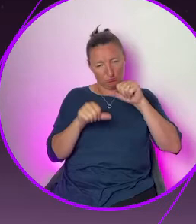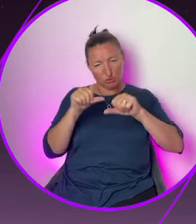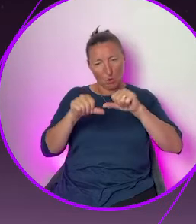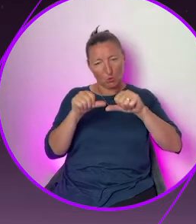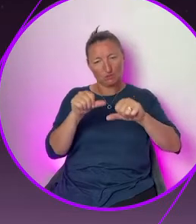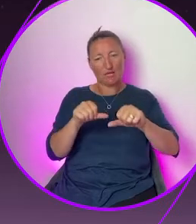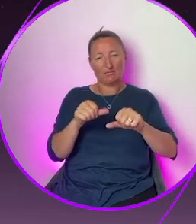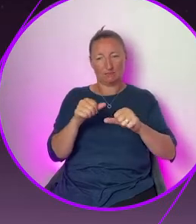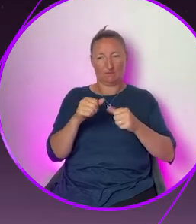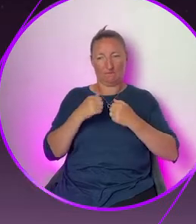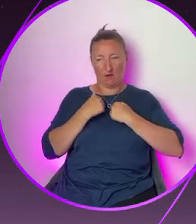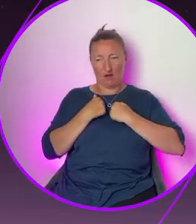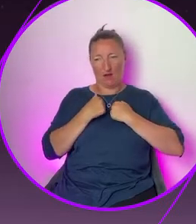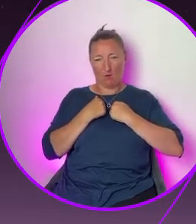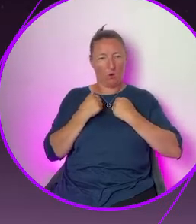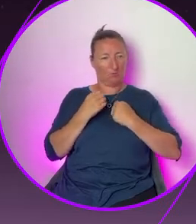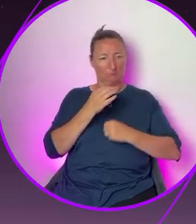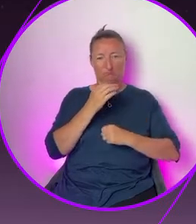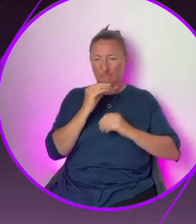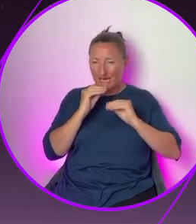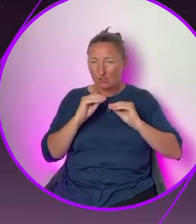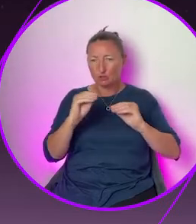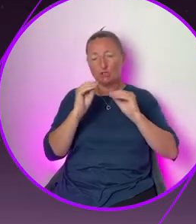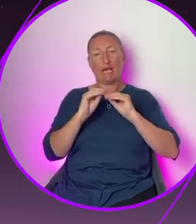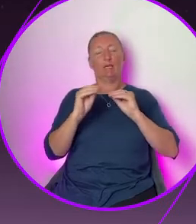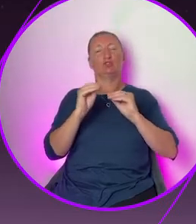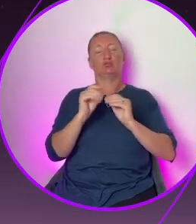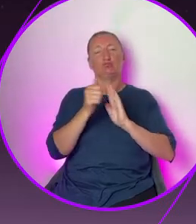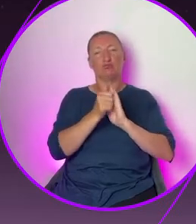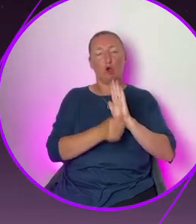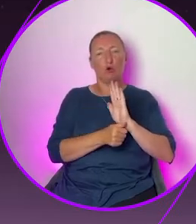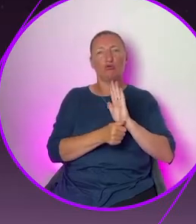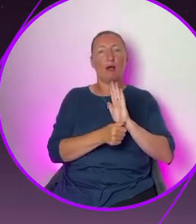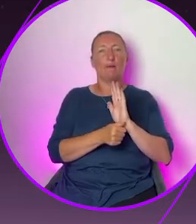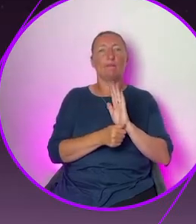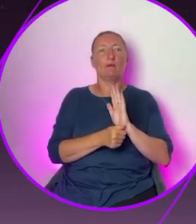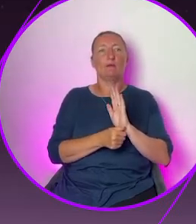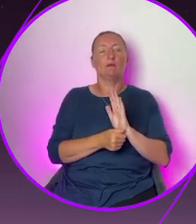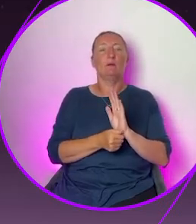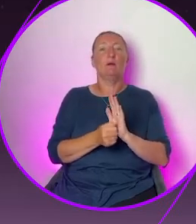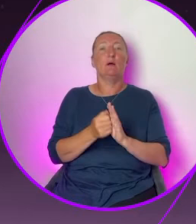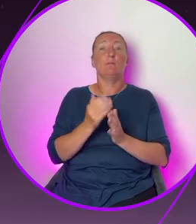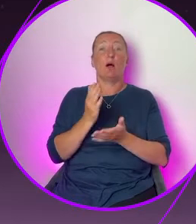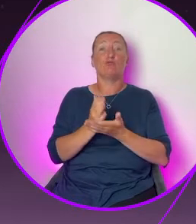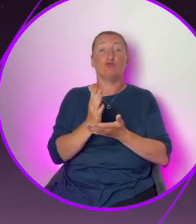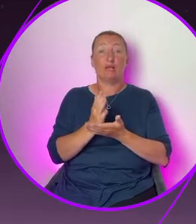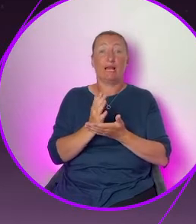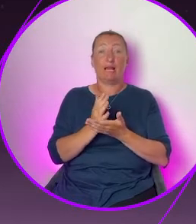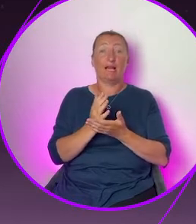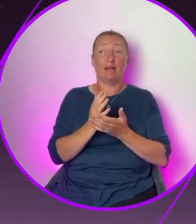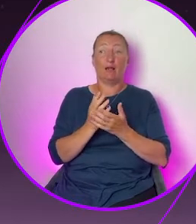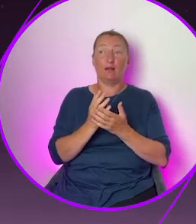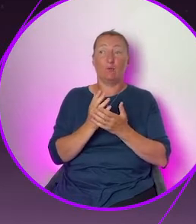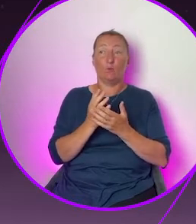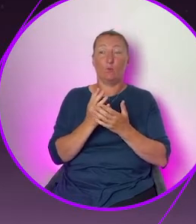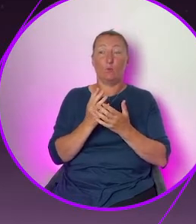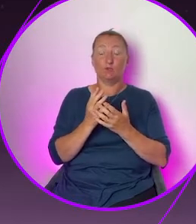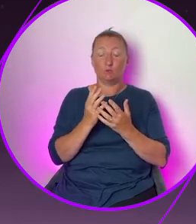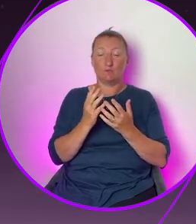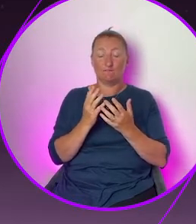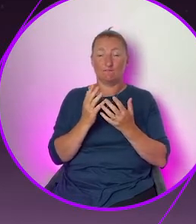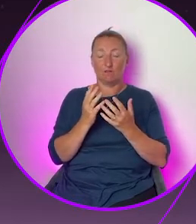take place through our civic and education programs. But we are definitely like re-examining that sort of